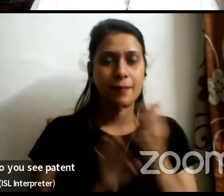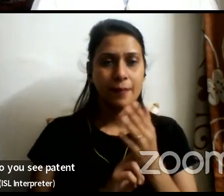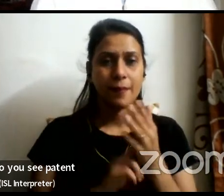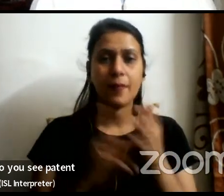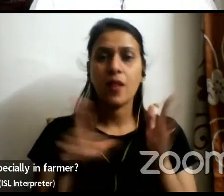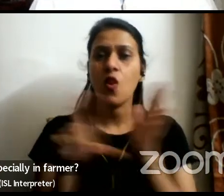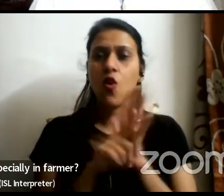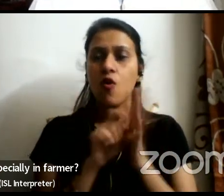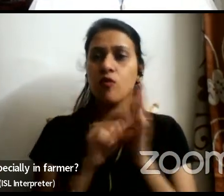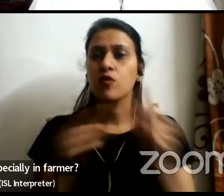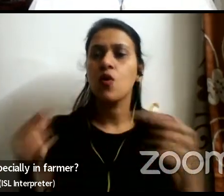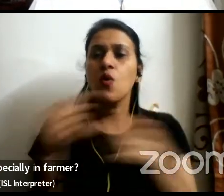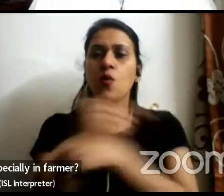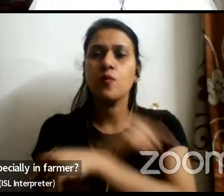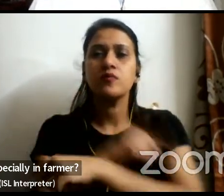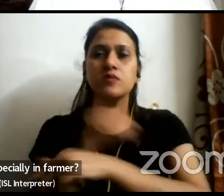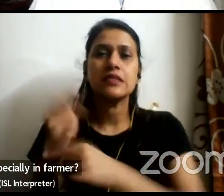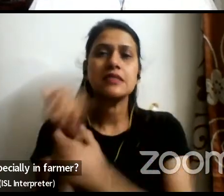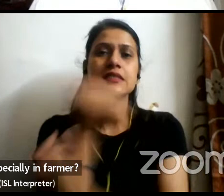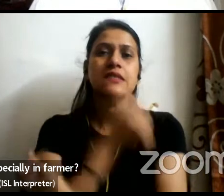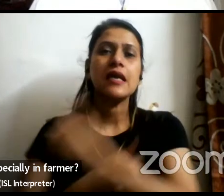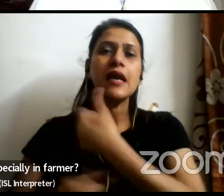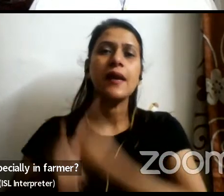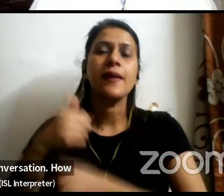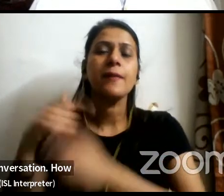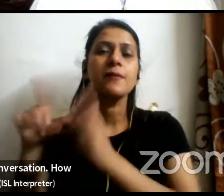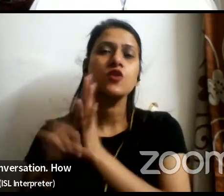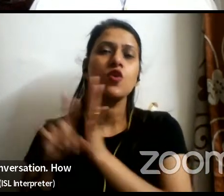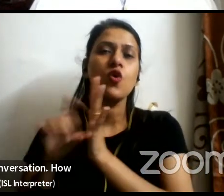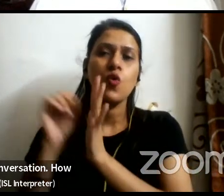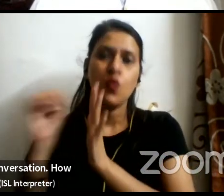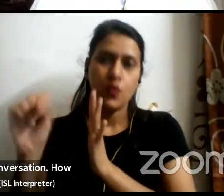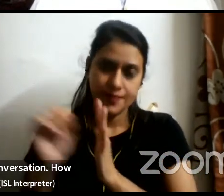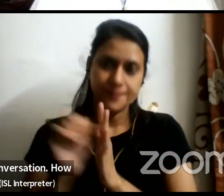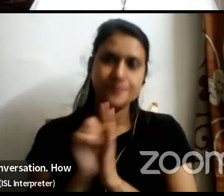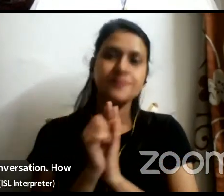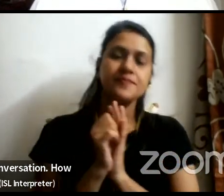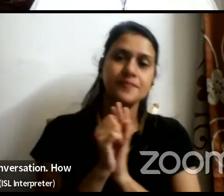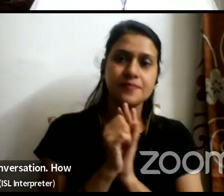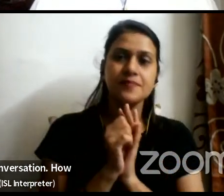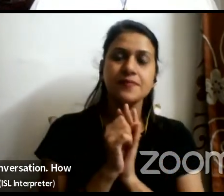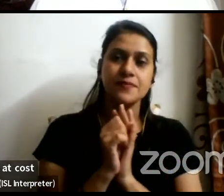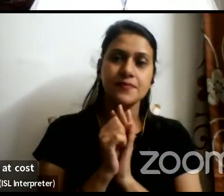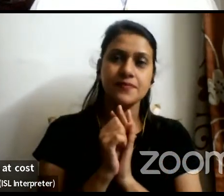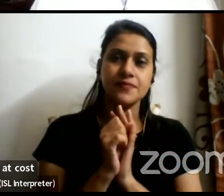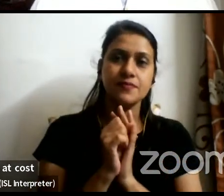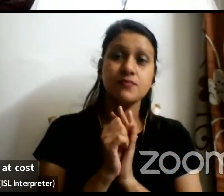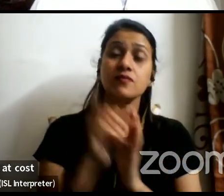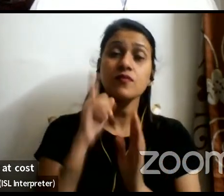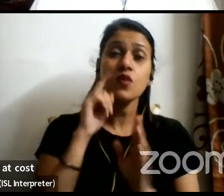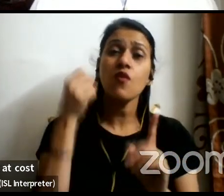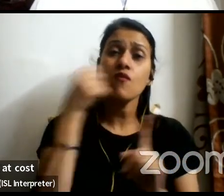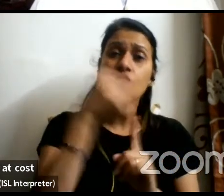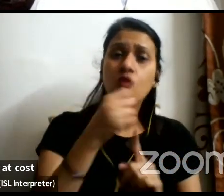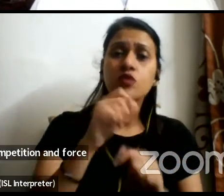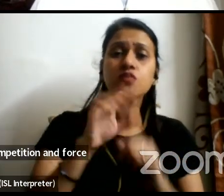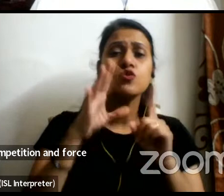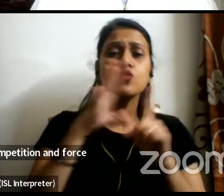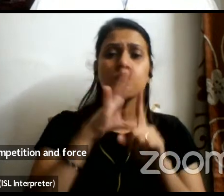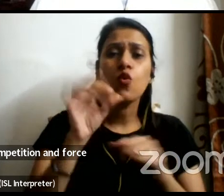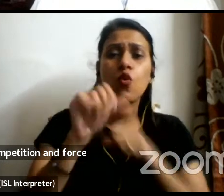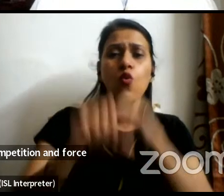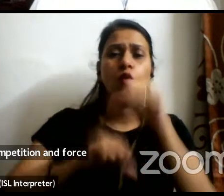a slightly larger conversation. How do we really go about looking at competition enforcement vis-a-vis sectoral or other conflicting